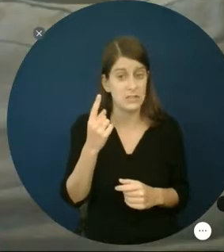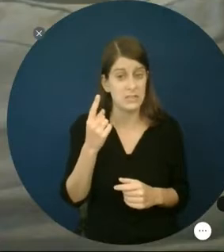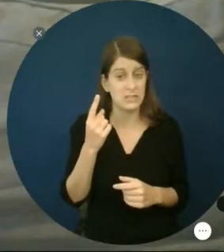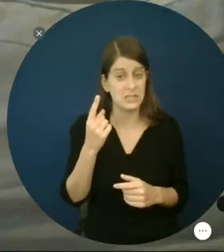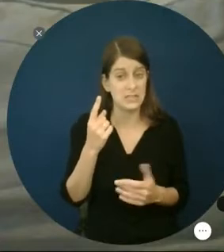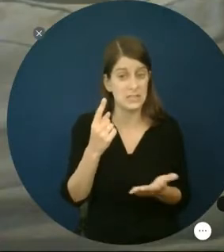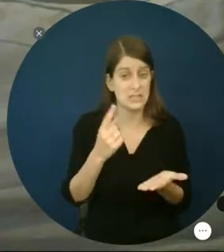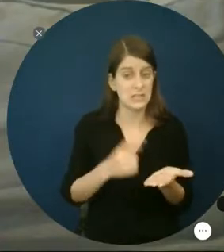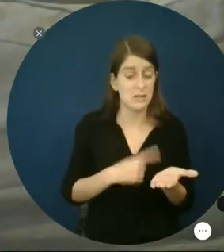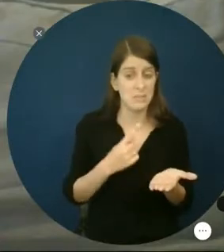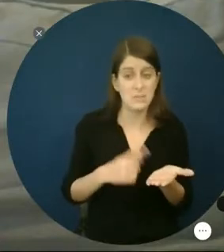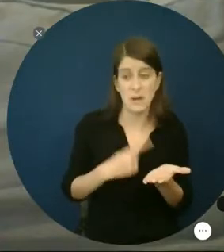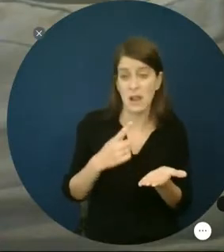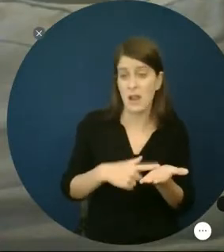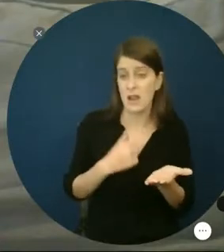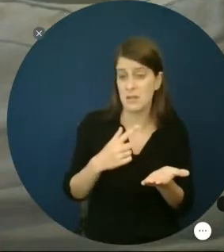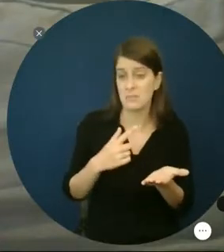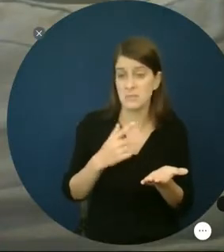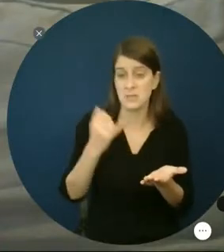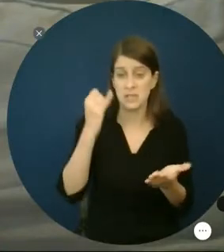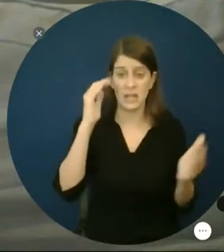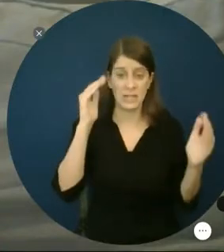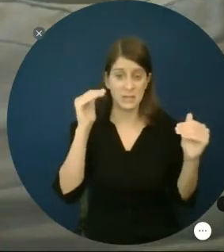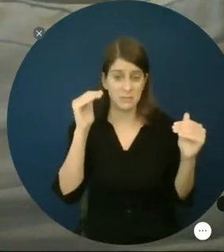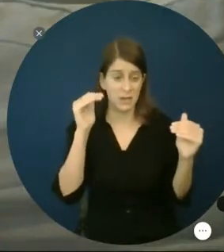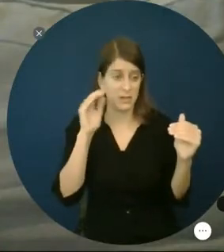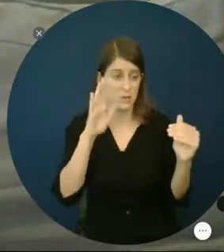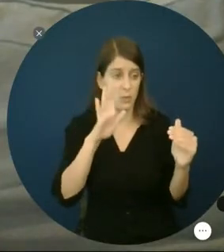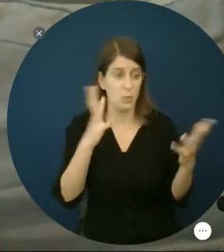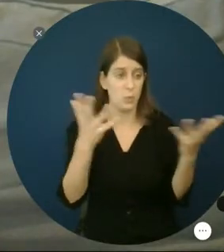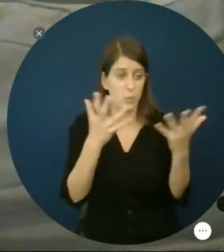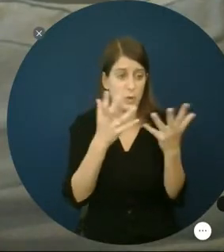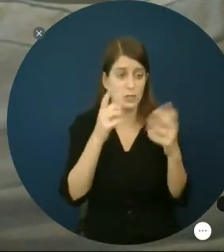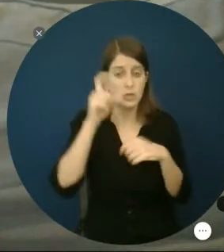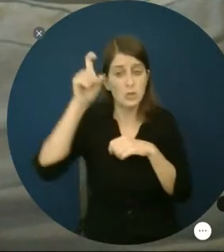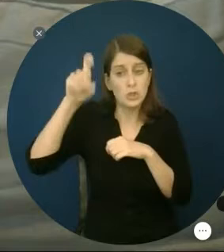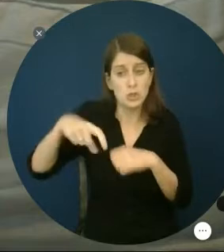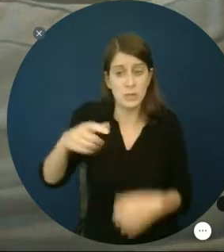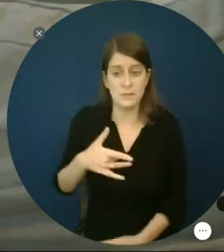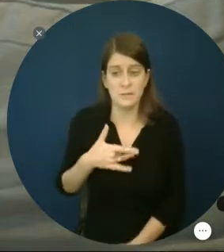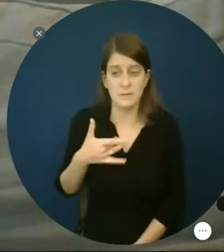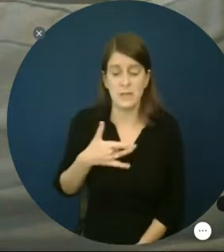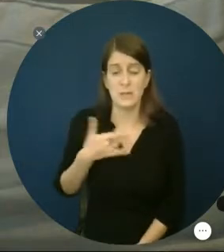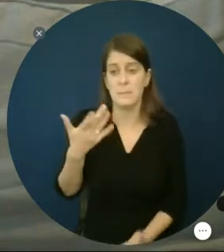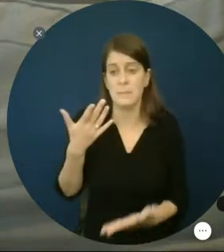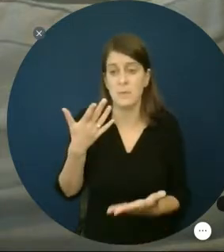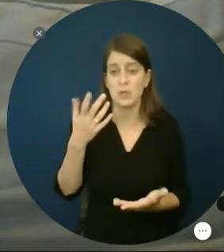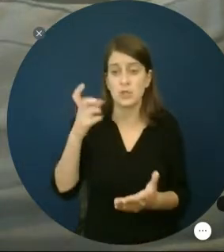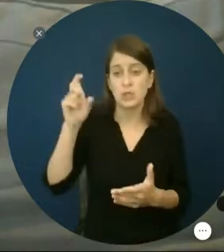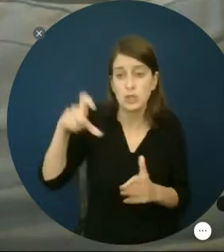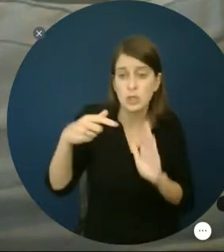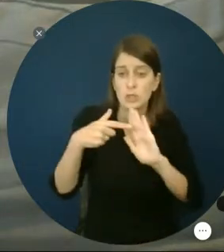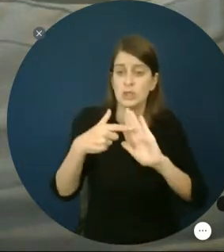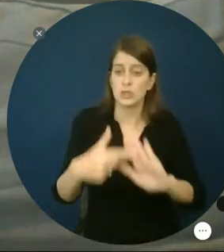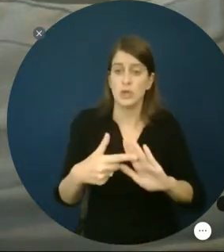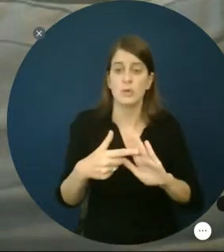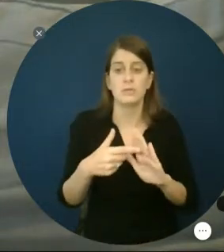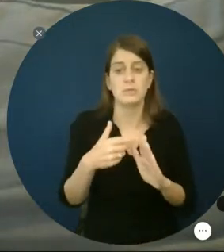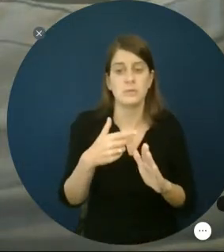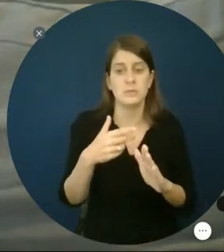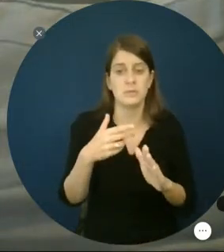an expected response to a situation is really based a lot upon their own